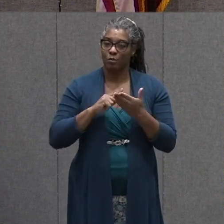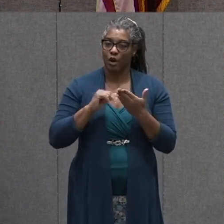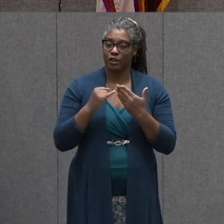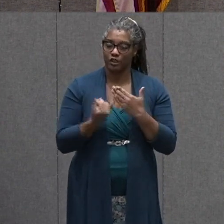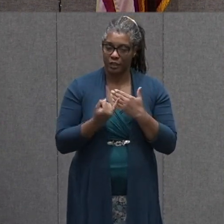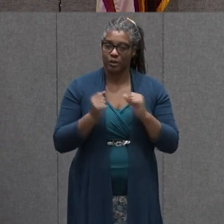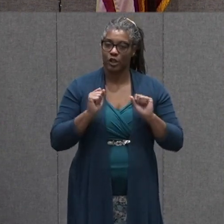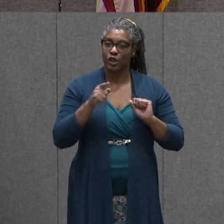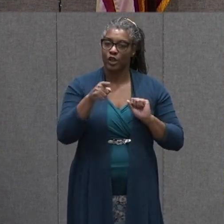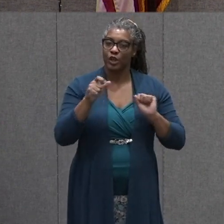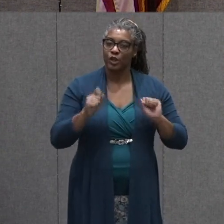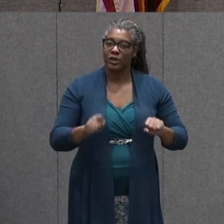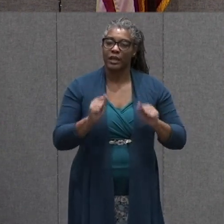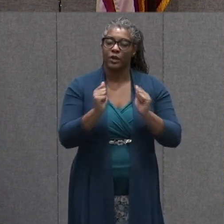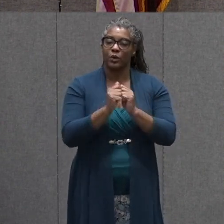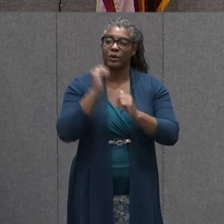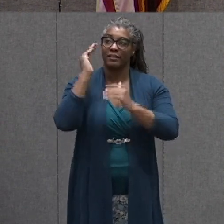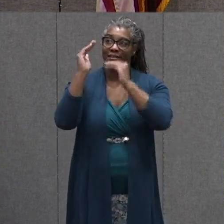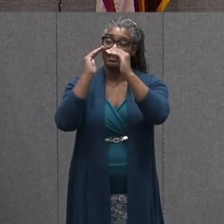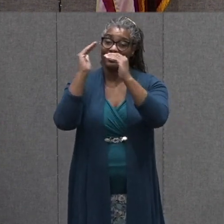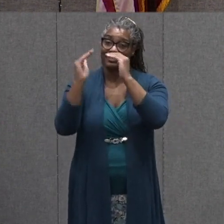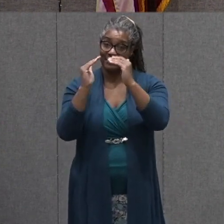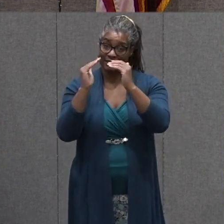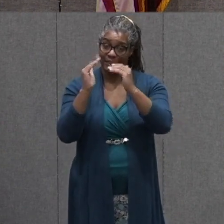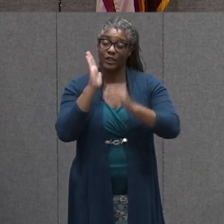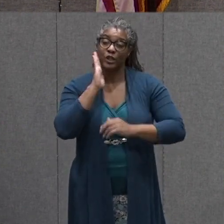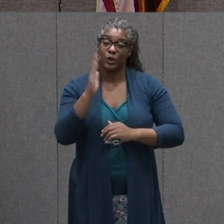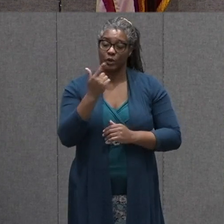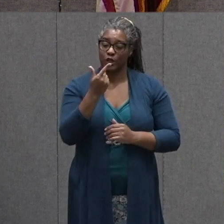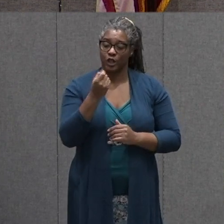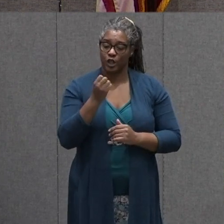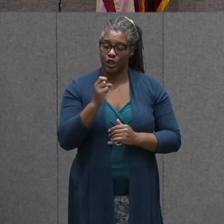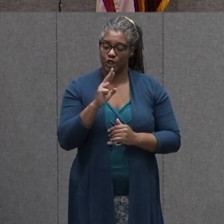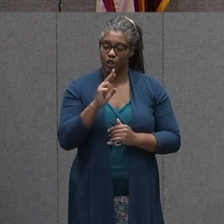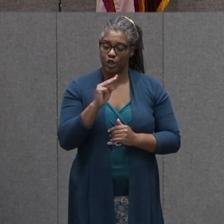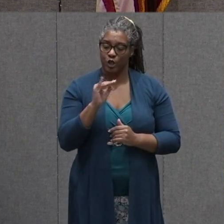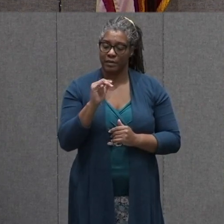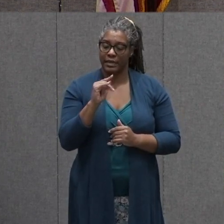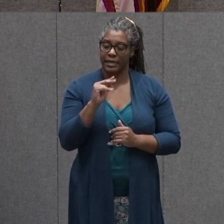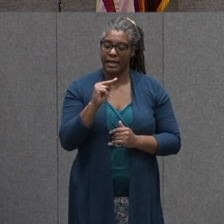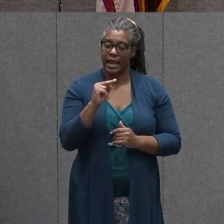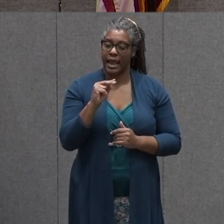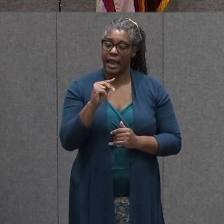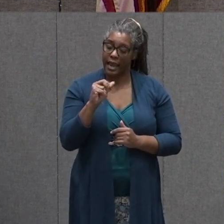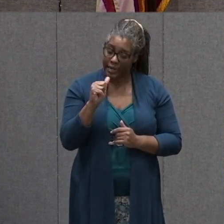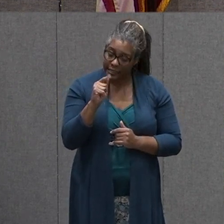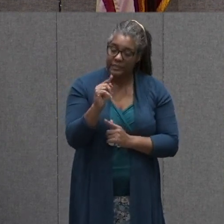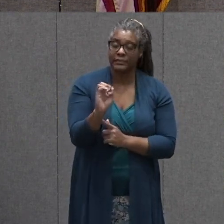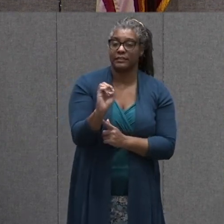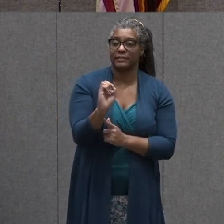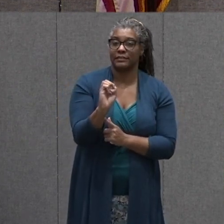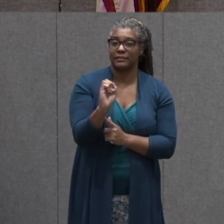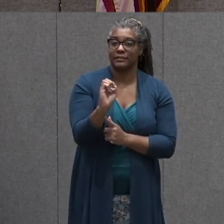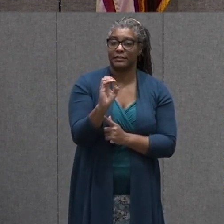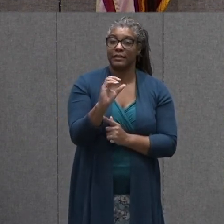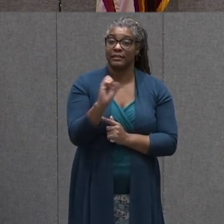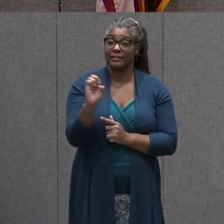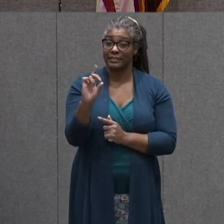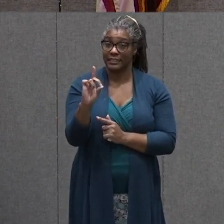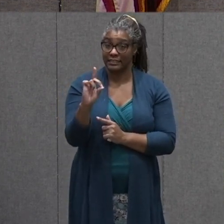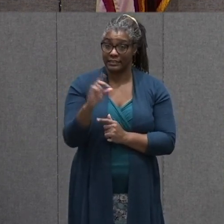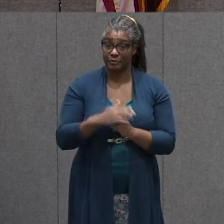happens. The leaves start to turn and they fall off the trees, right? We